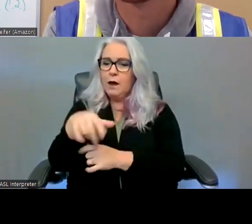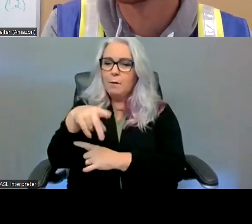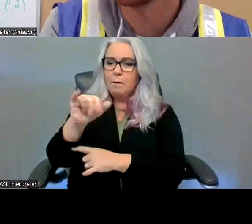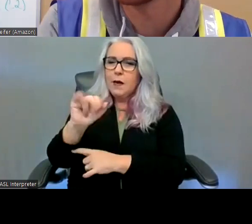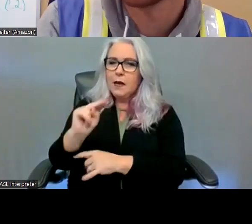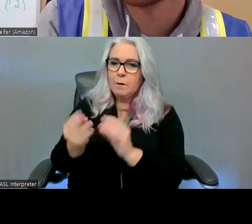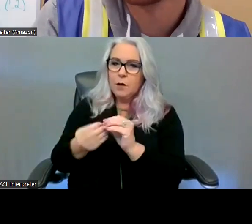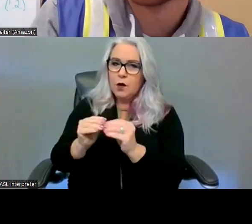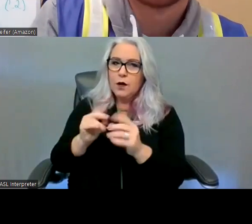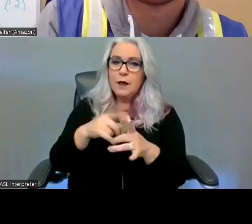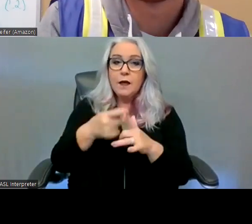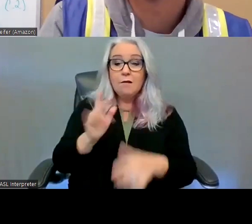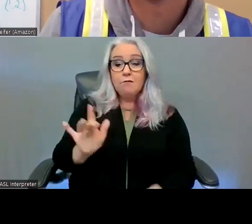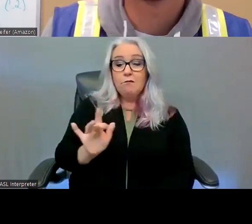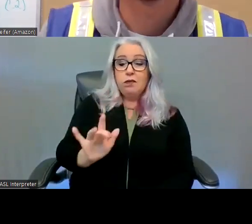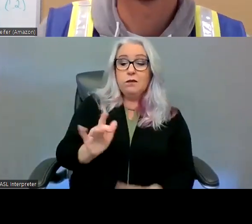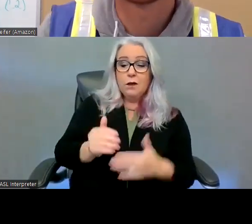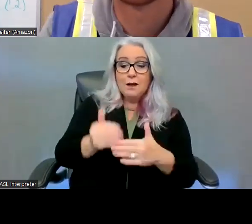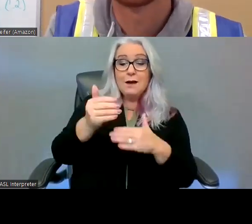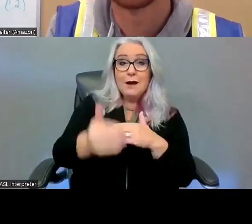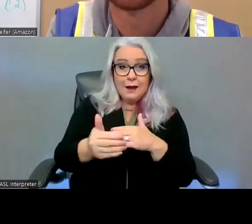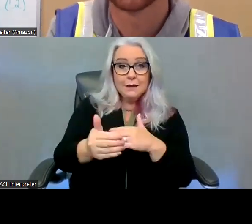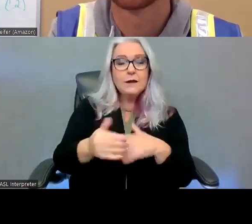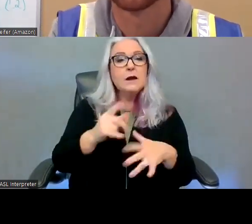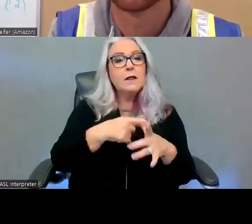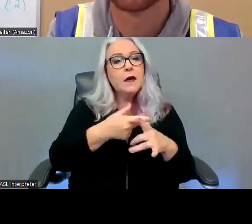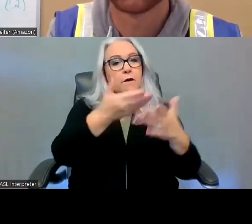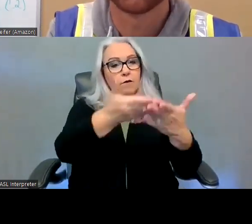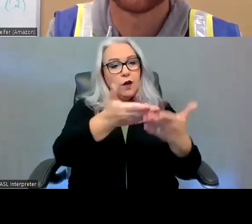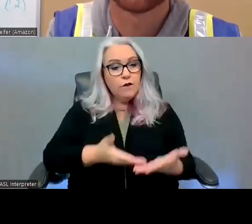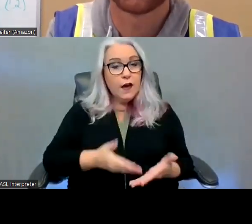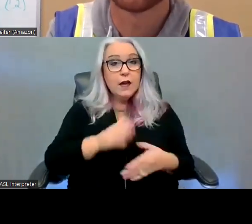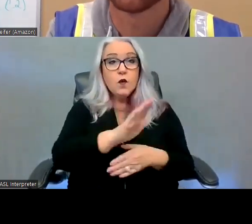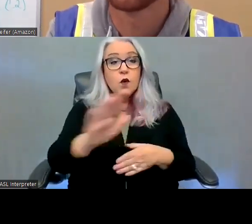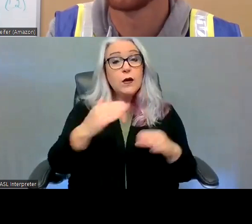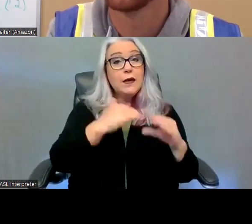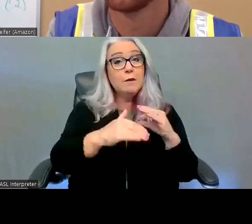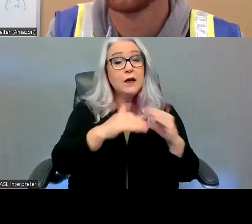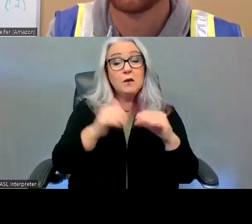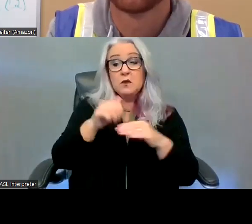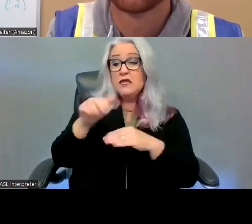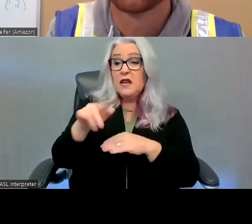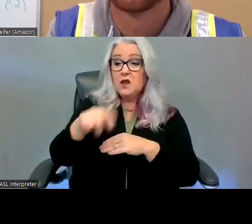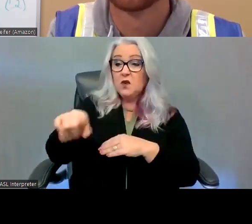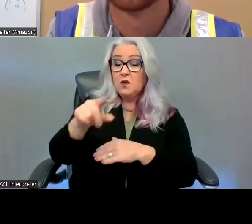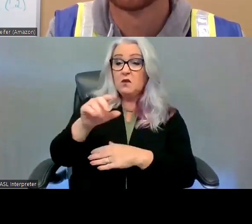And you'll click Next. And that's where it'll verify your email. So it'll send you an email verification code.